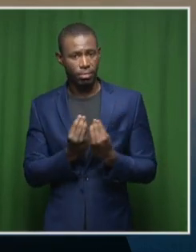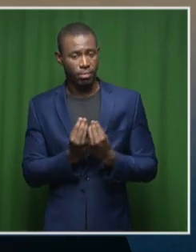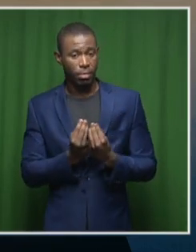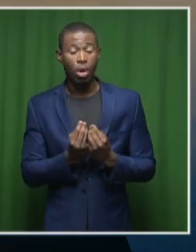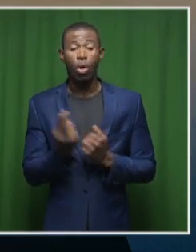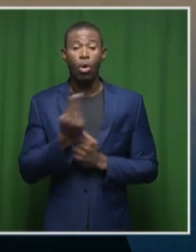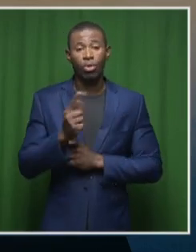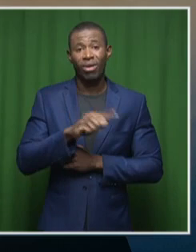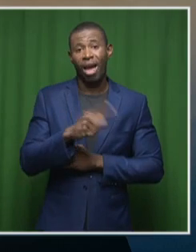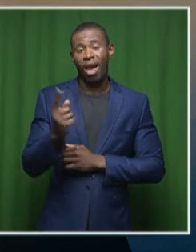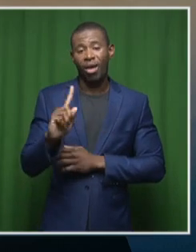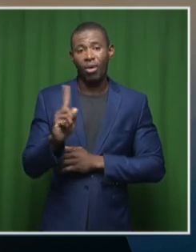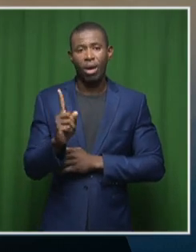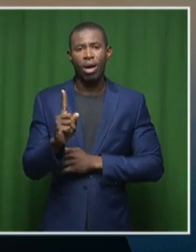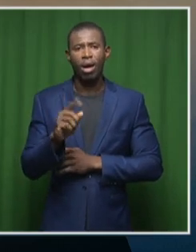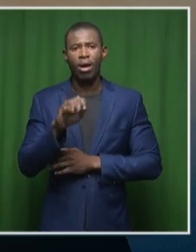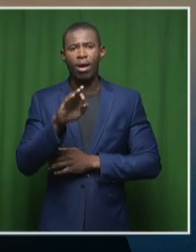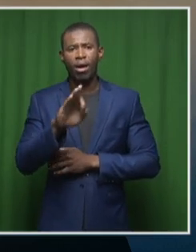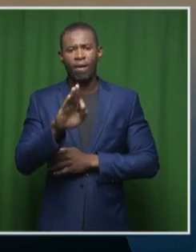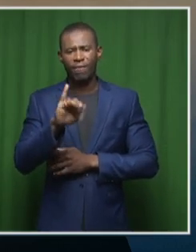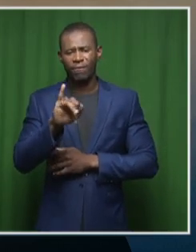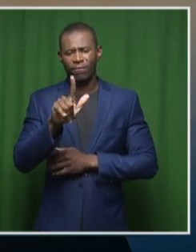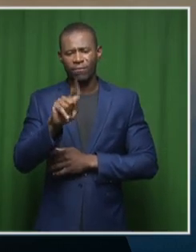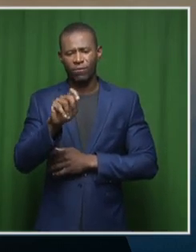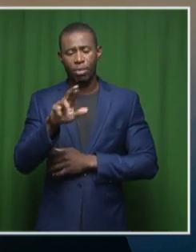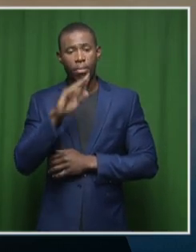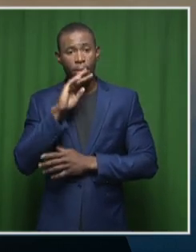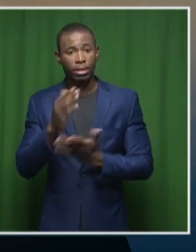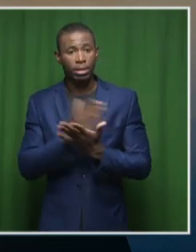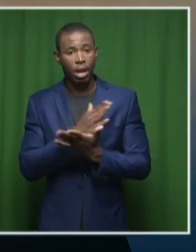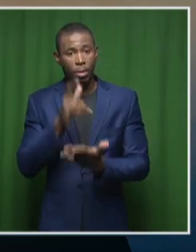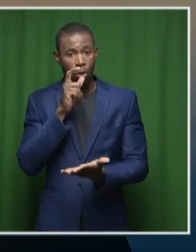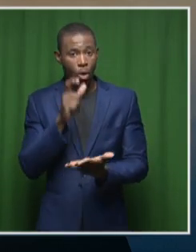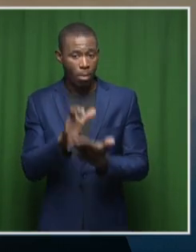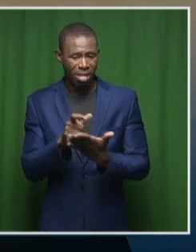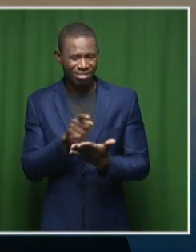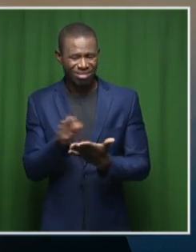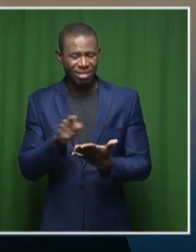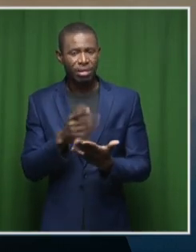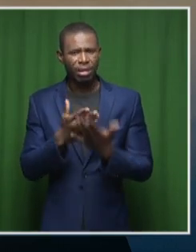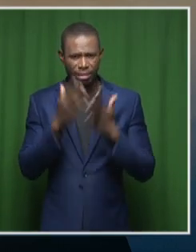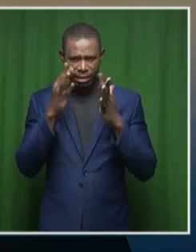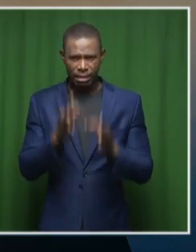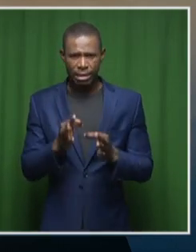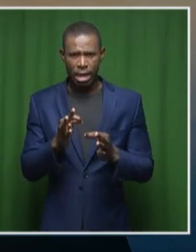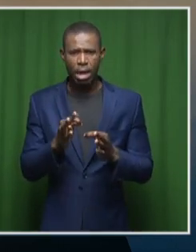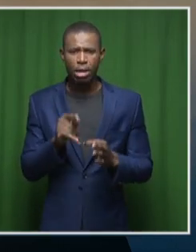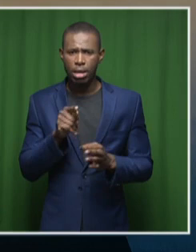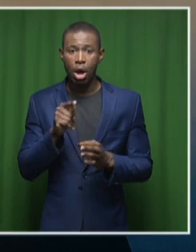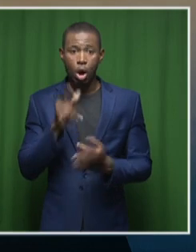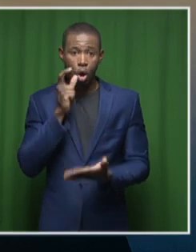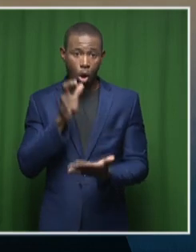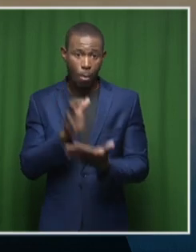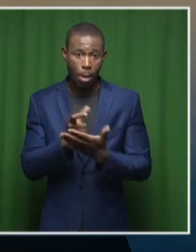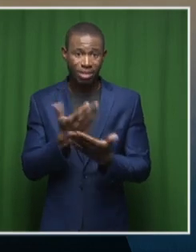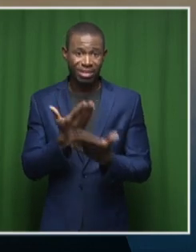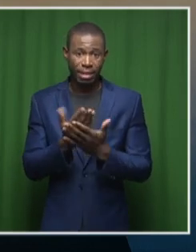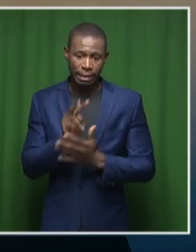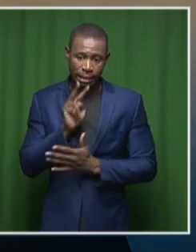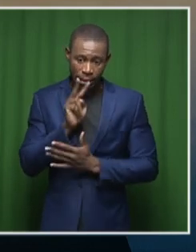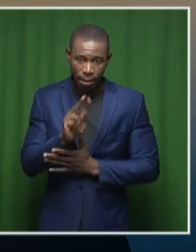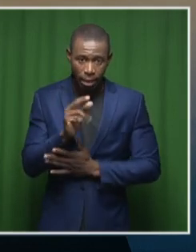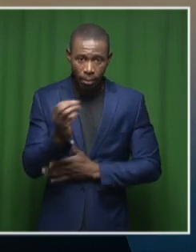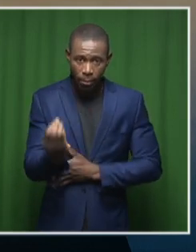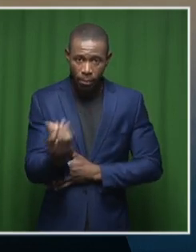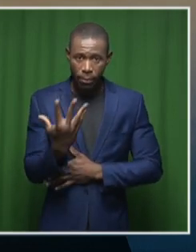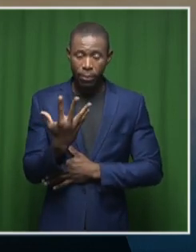use is filtering comments. So you can decide if you want to have the ability to view comments that people want to post